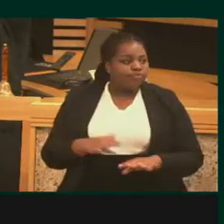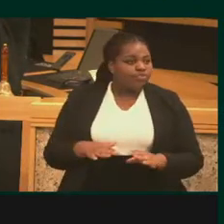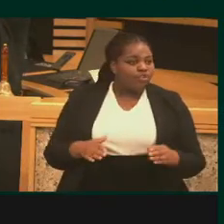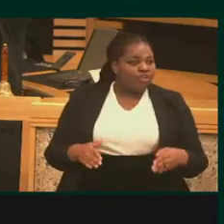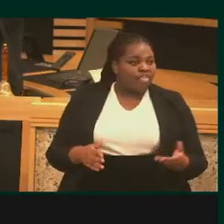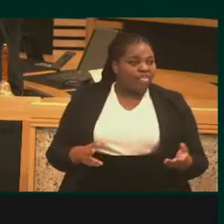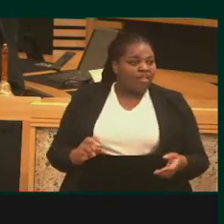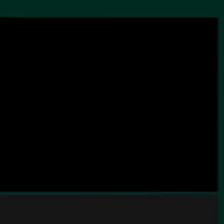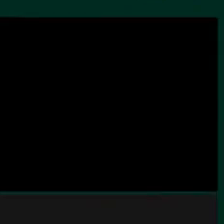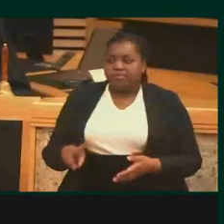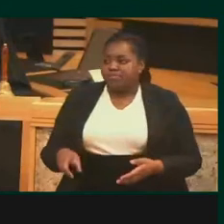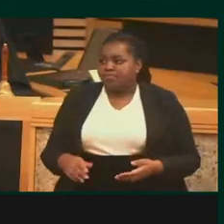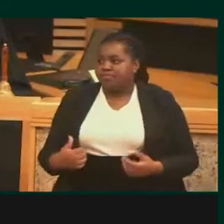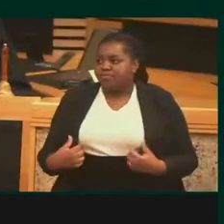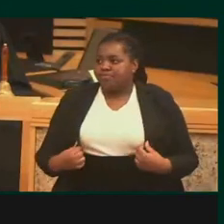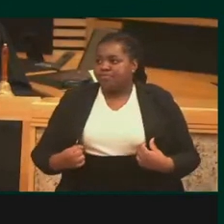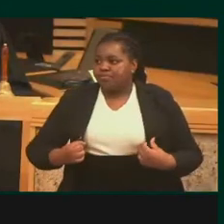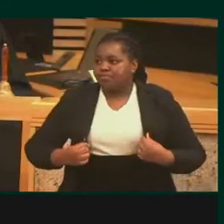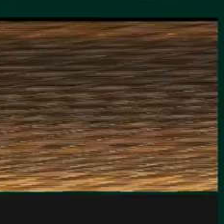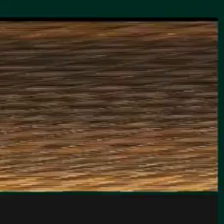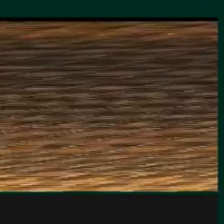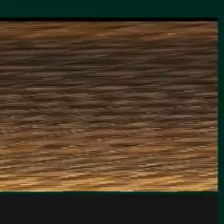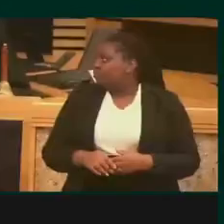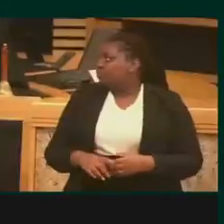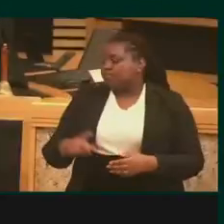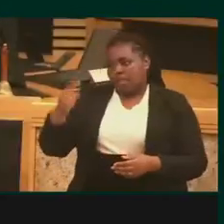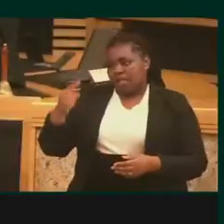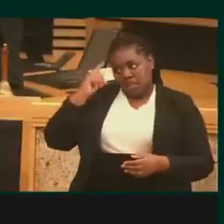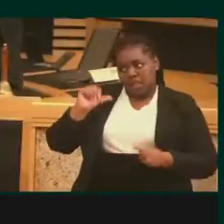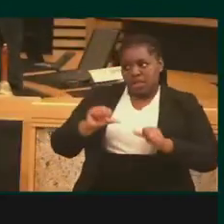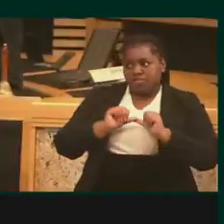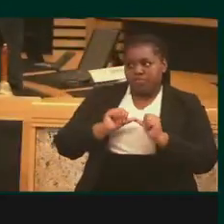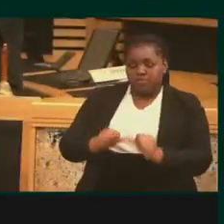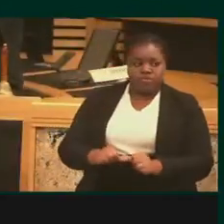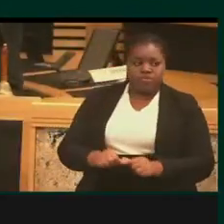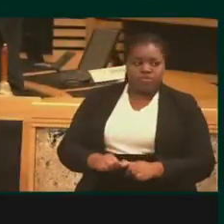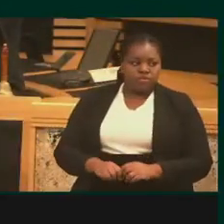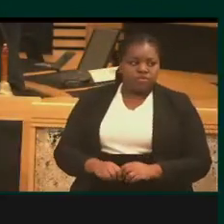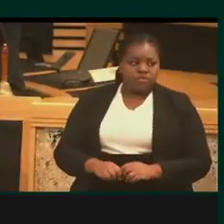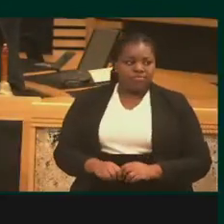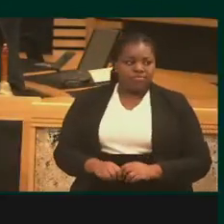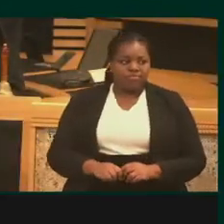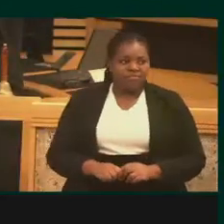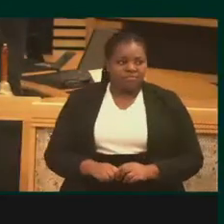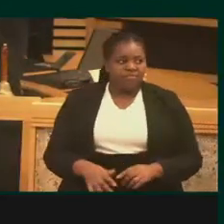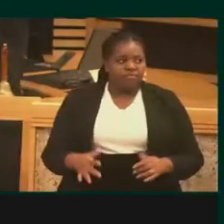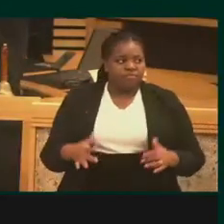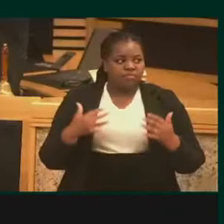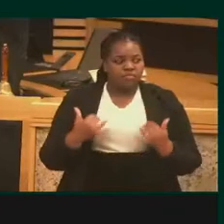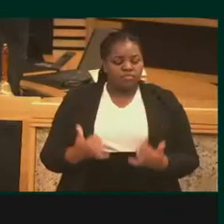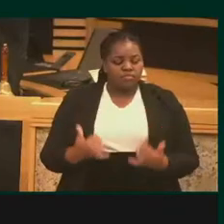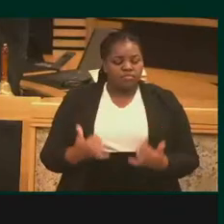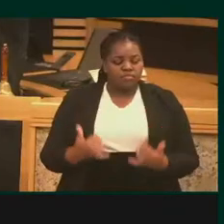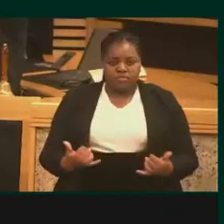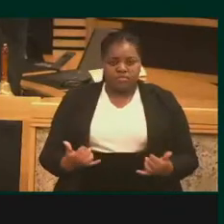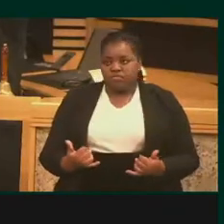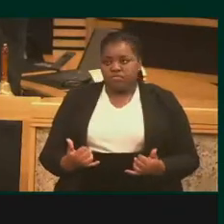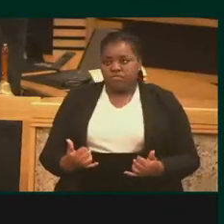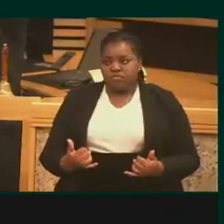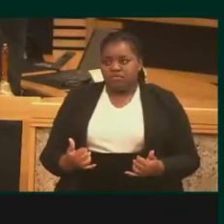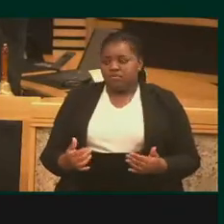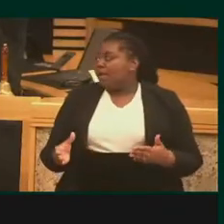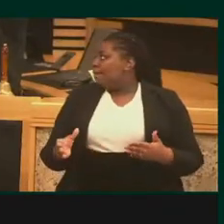speaker thank you very much honorable members I think let's progress uh let's get now into